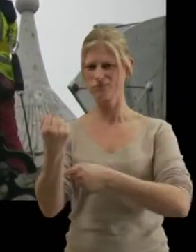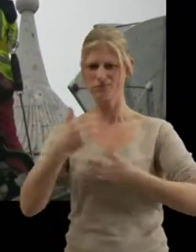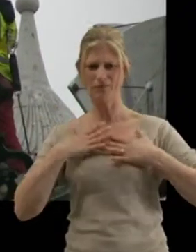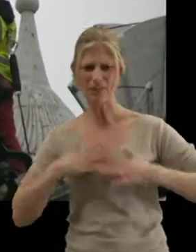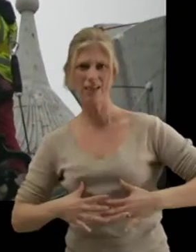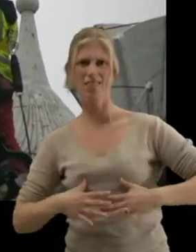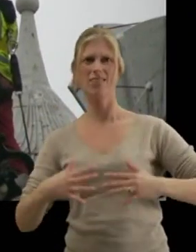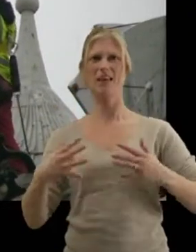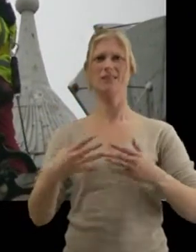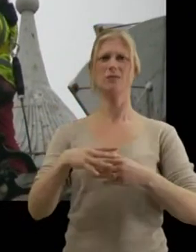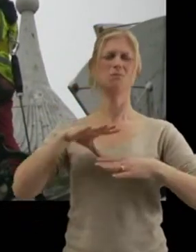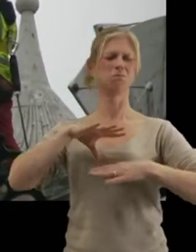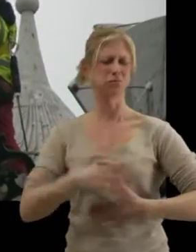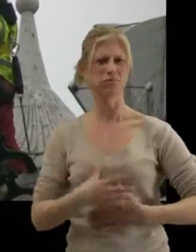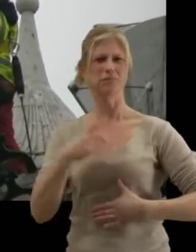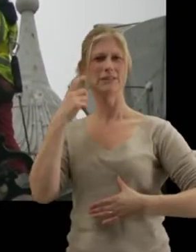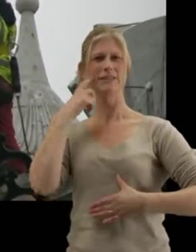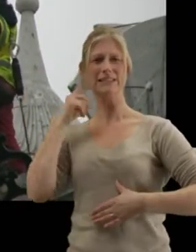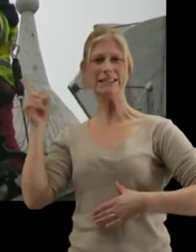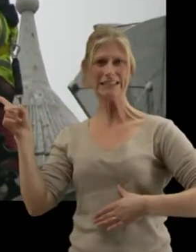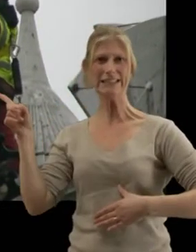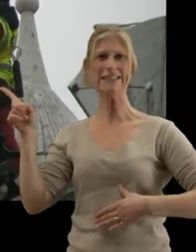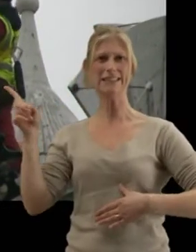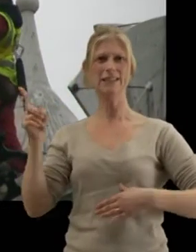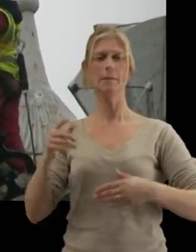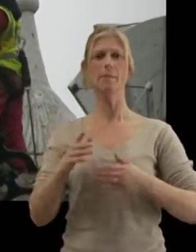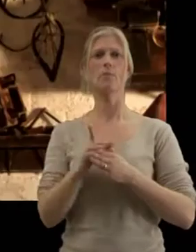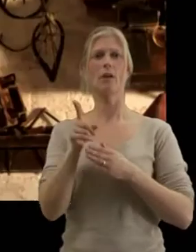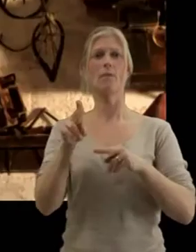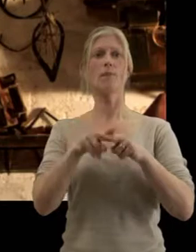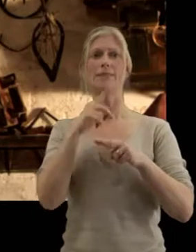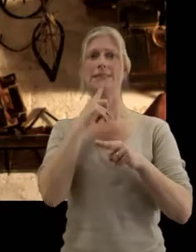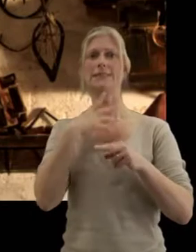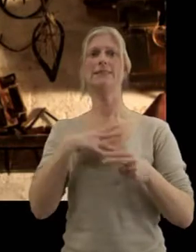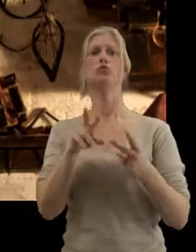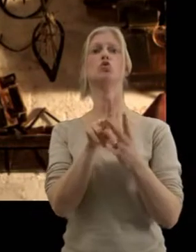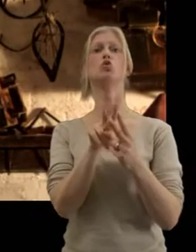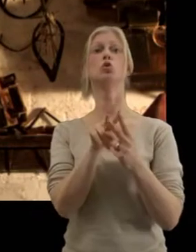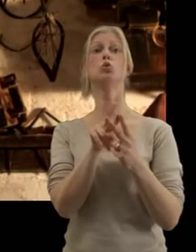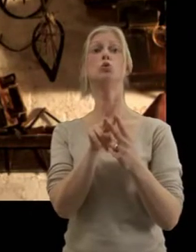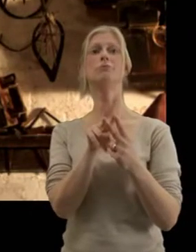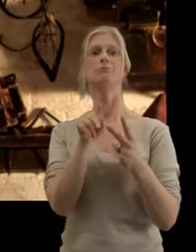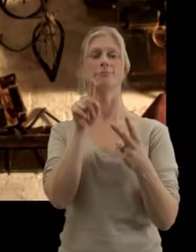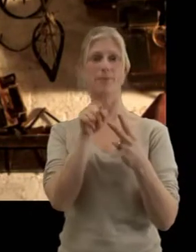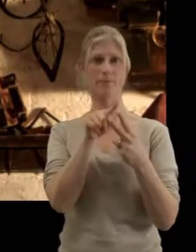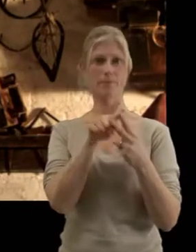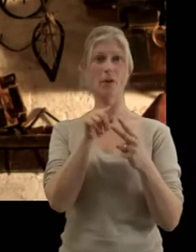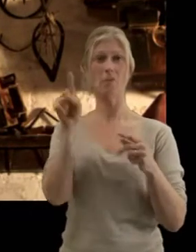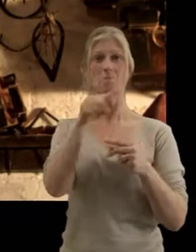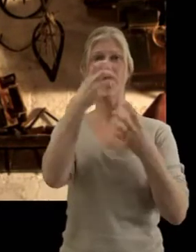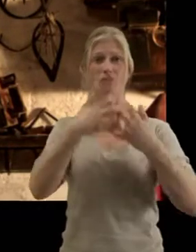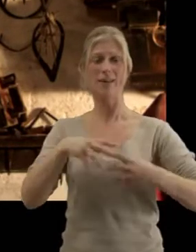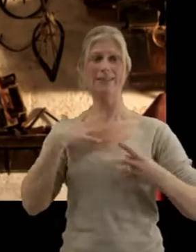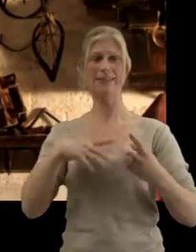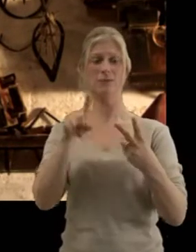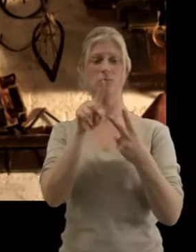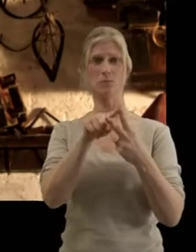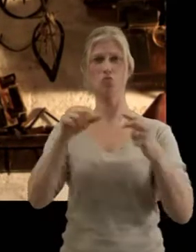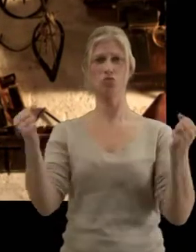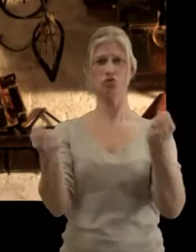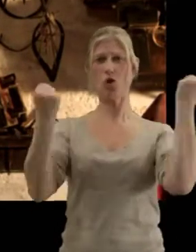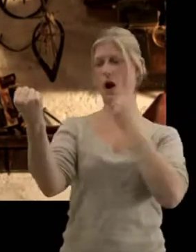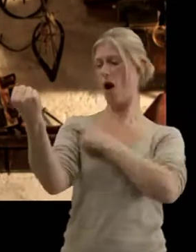were fairly tiring for me. So my dad told me that, well, the 2 main qualifications of being a millwright, you got to be strong in